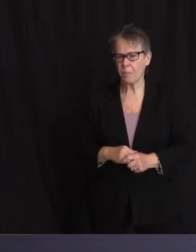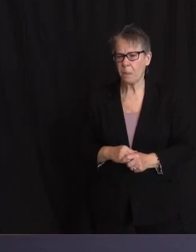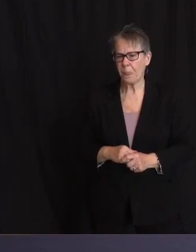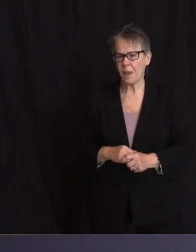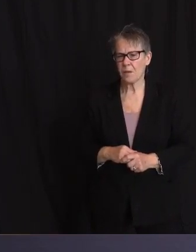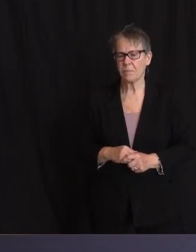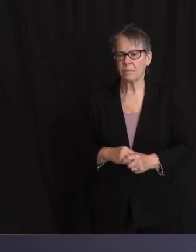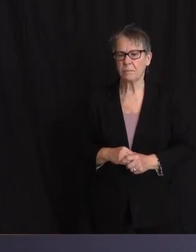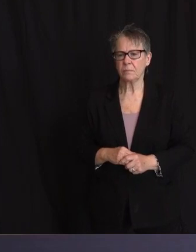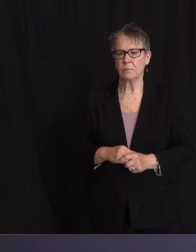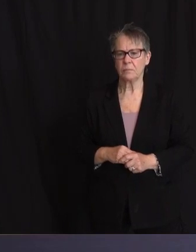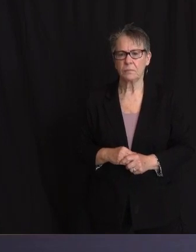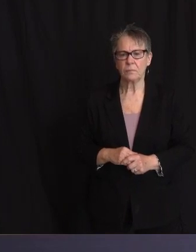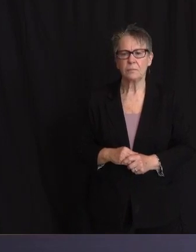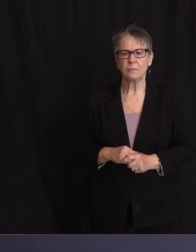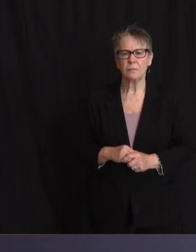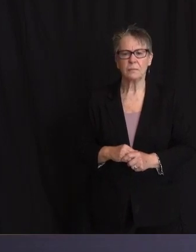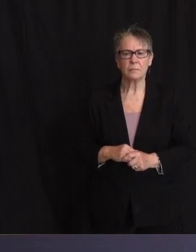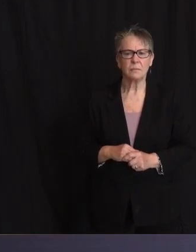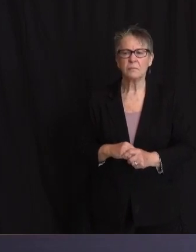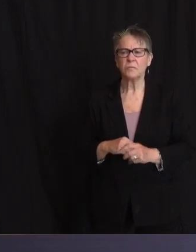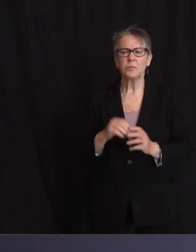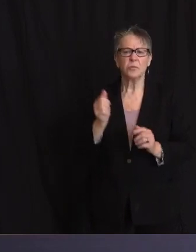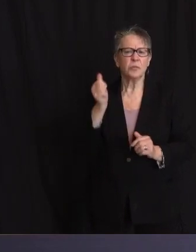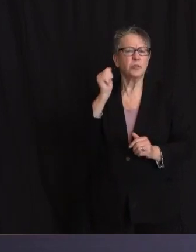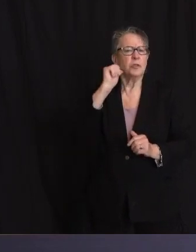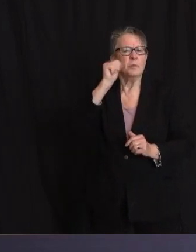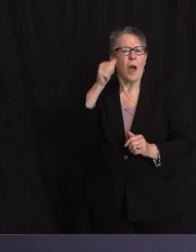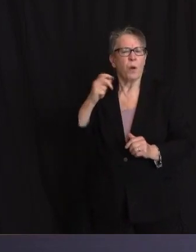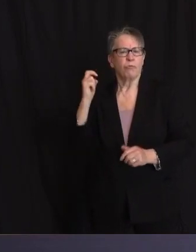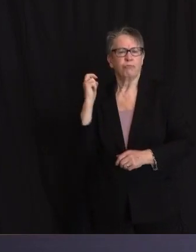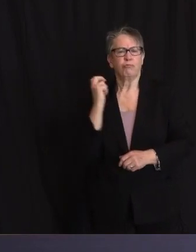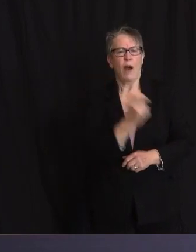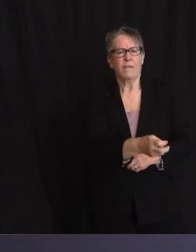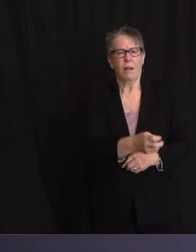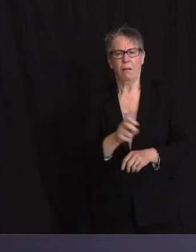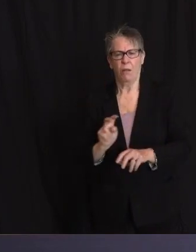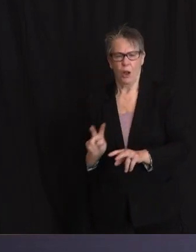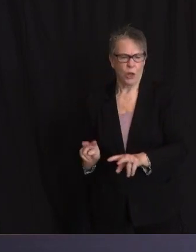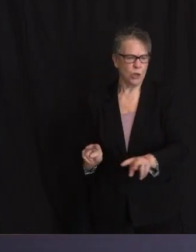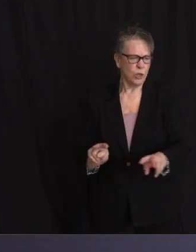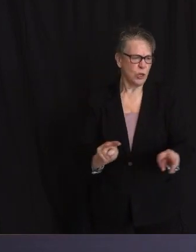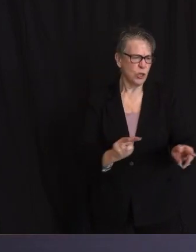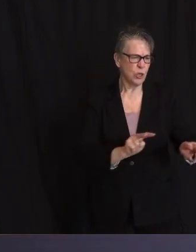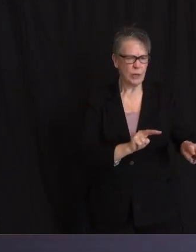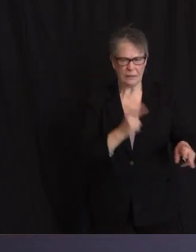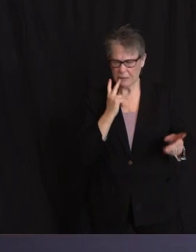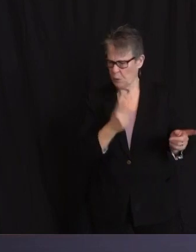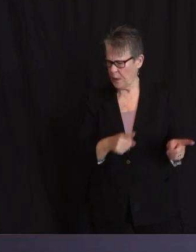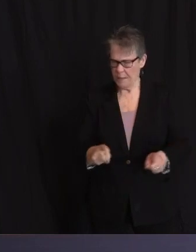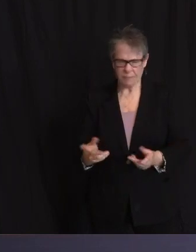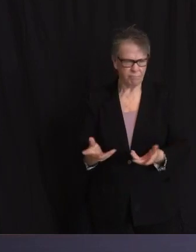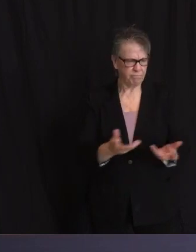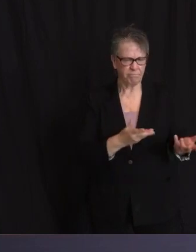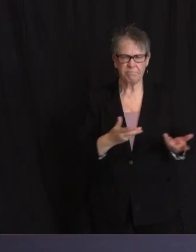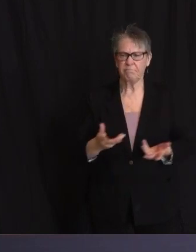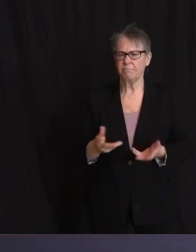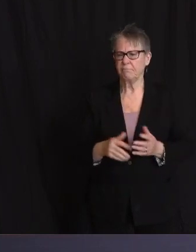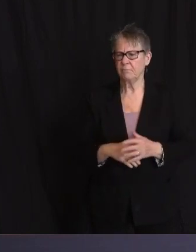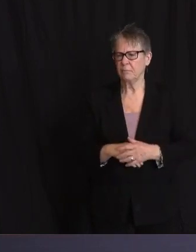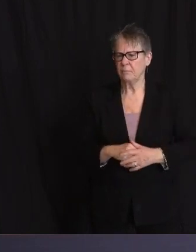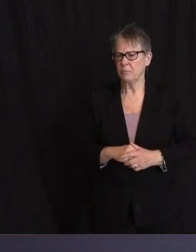which means we'll be here at 3 o'clock tomorrow. Is that correct? Okay. And then on Wednesday, to be determined, I know,